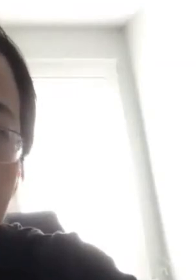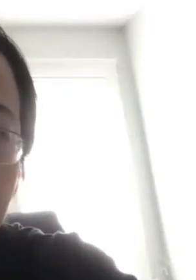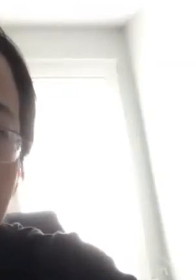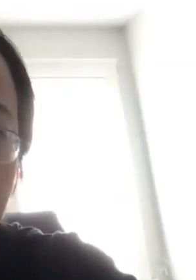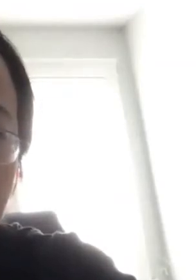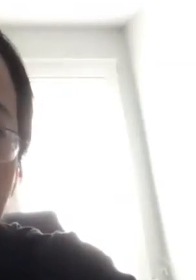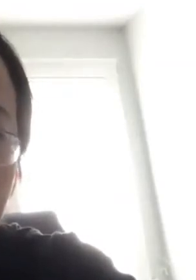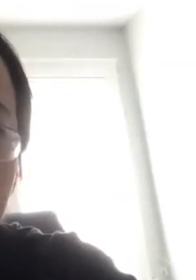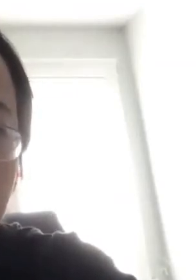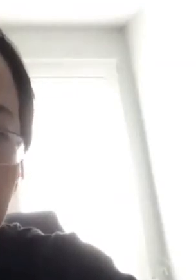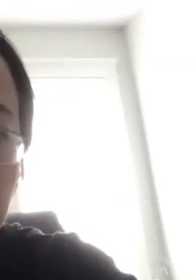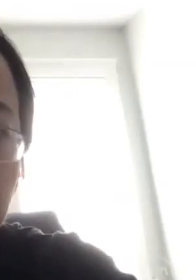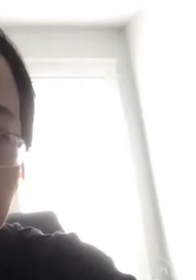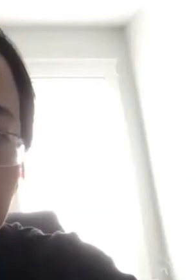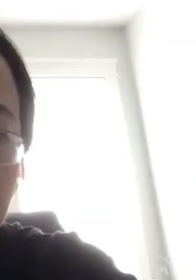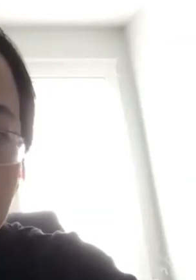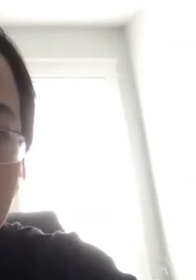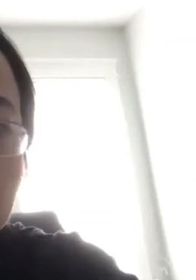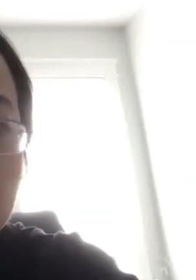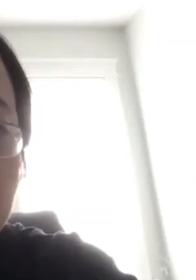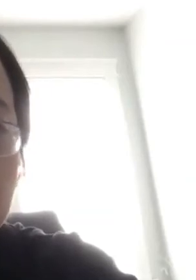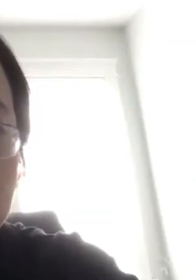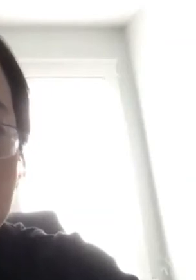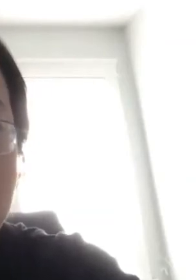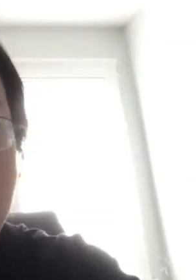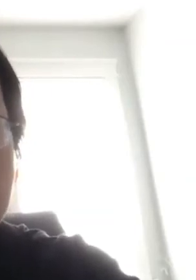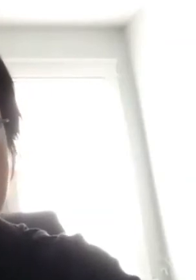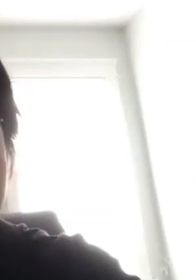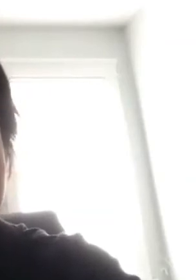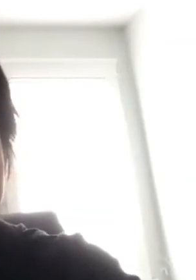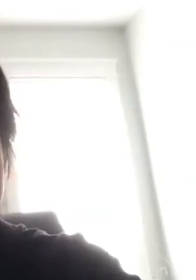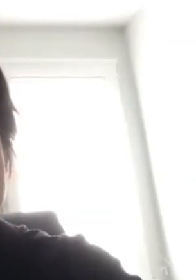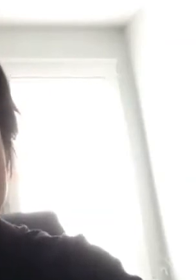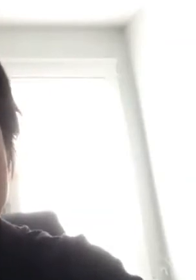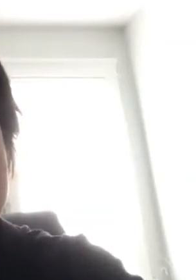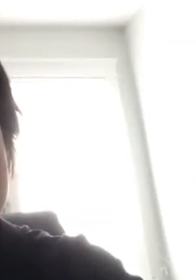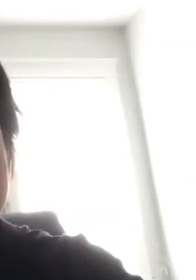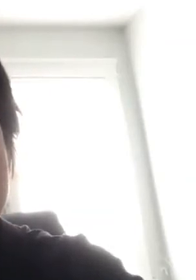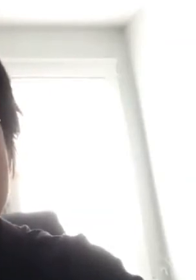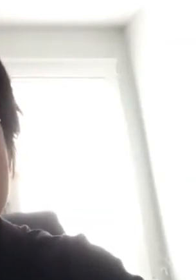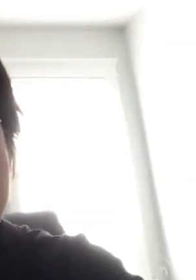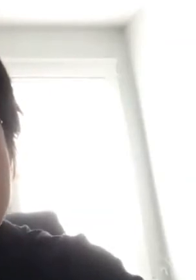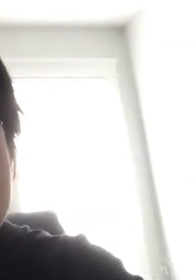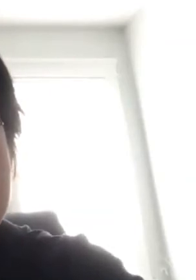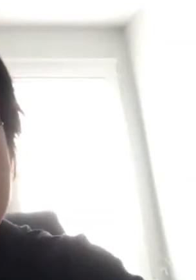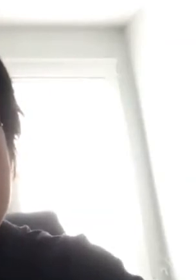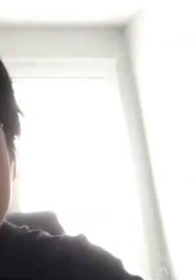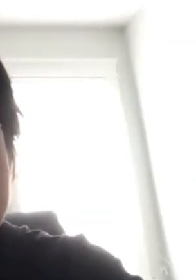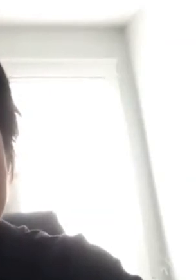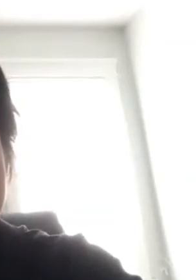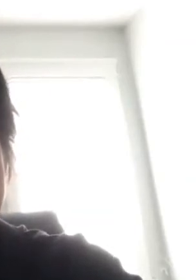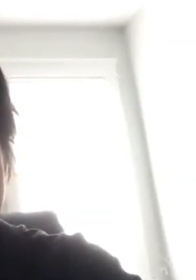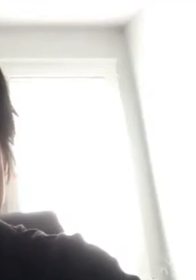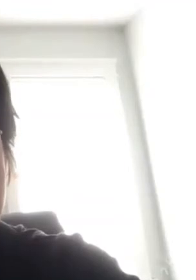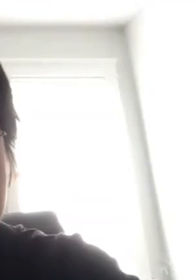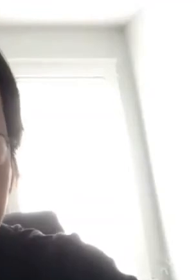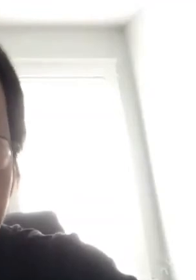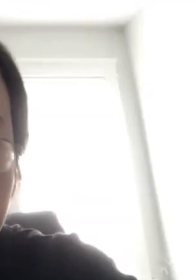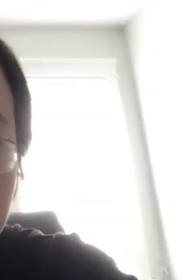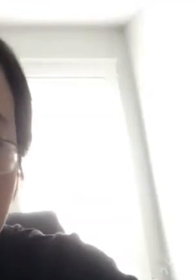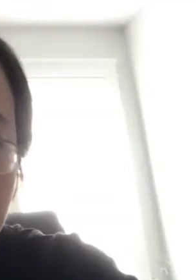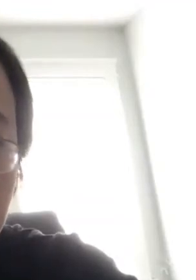it could be going in multidimensional. So we'll have to measure the multidimensionality